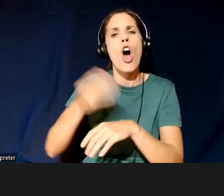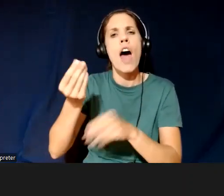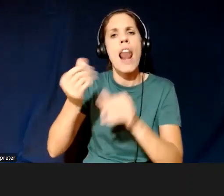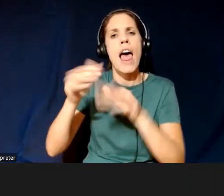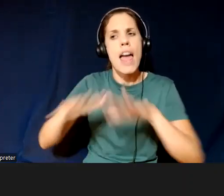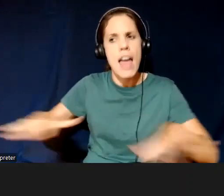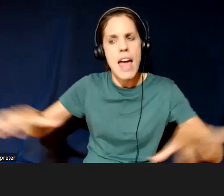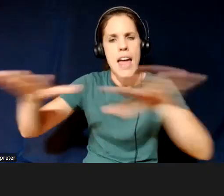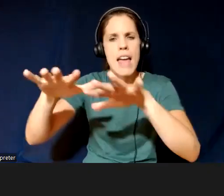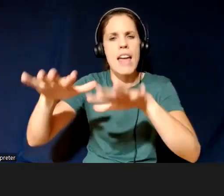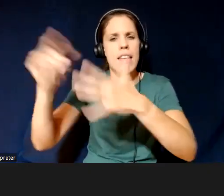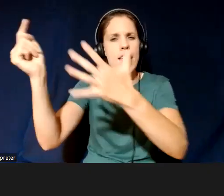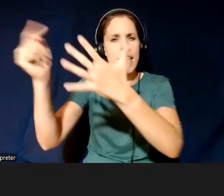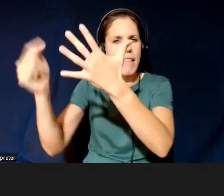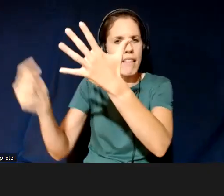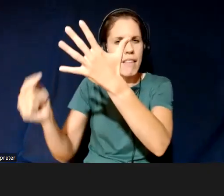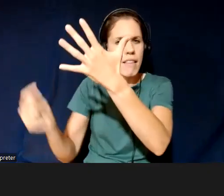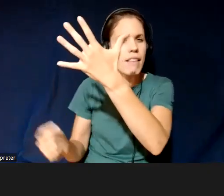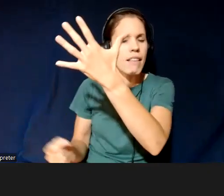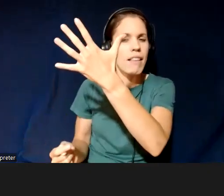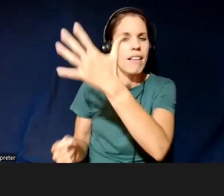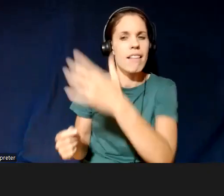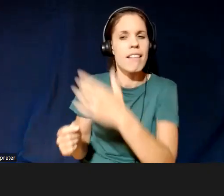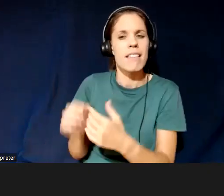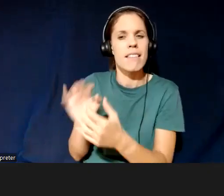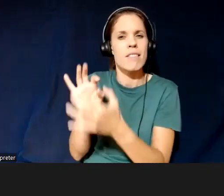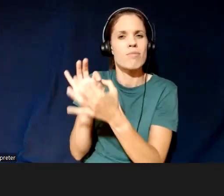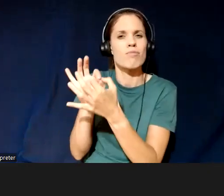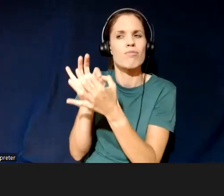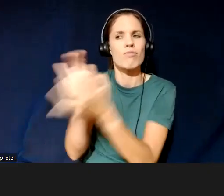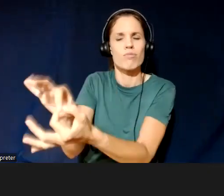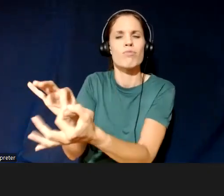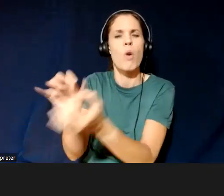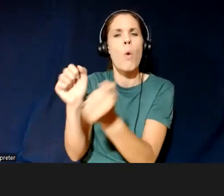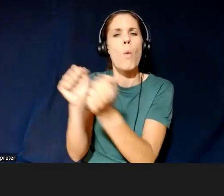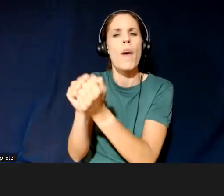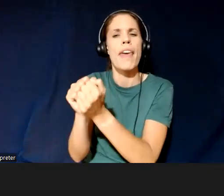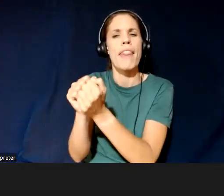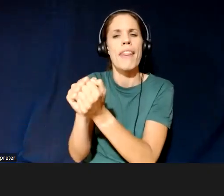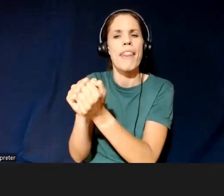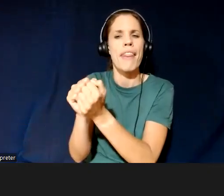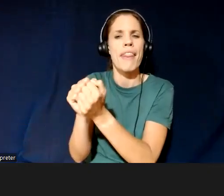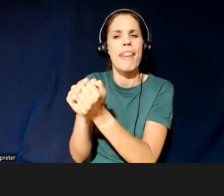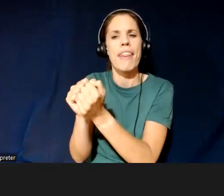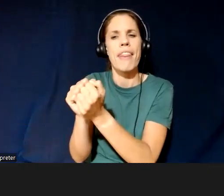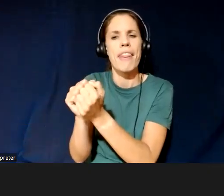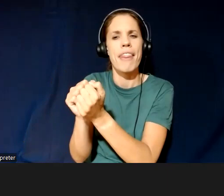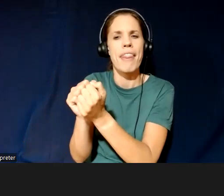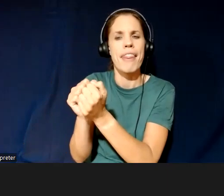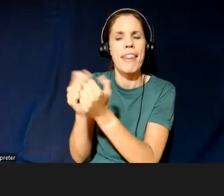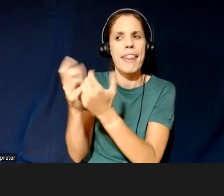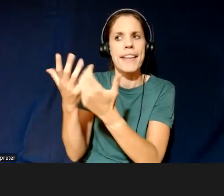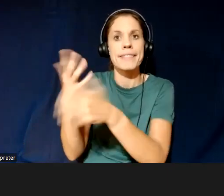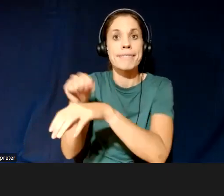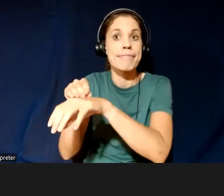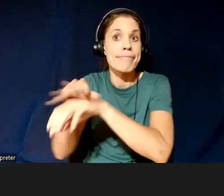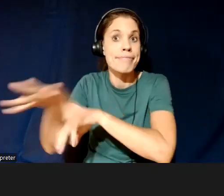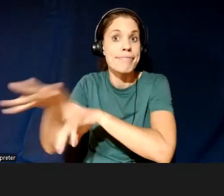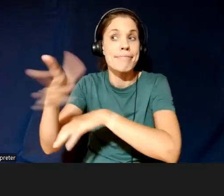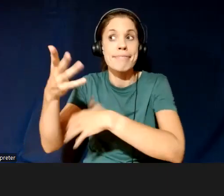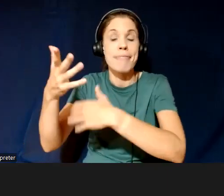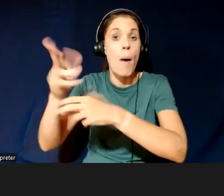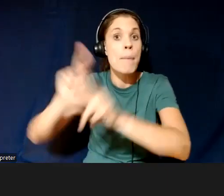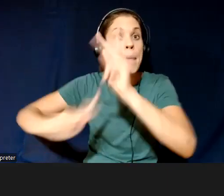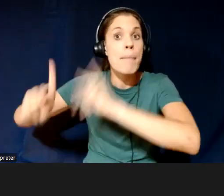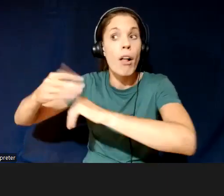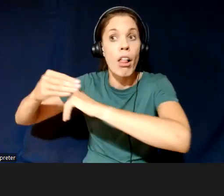other things to do with the potential influence of, you know, humans, basically,